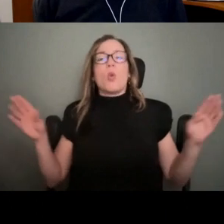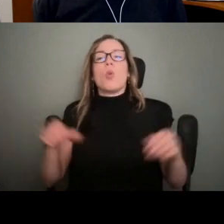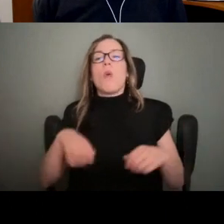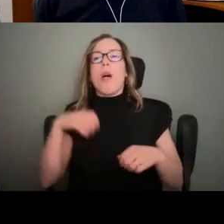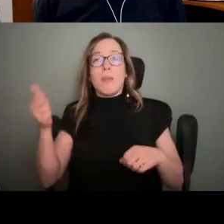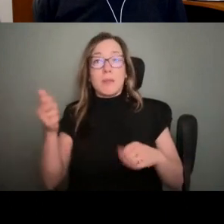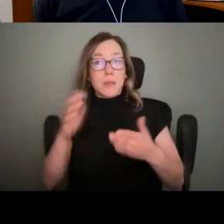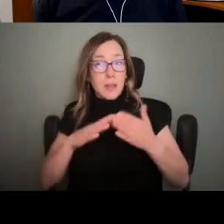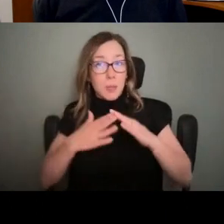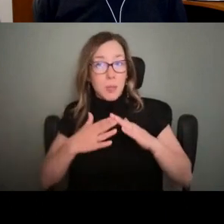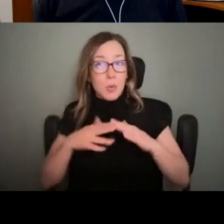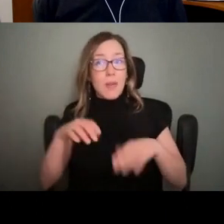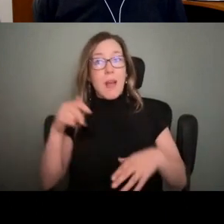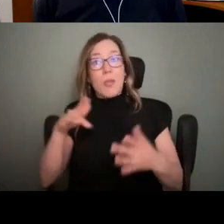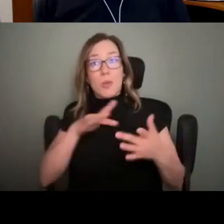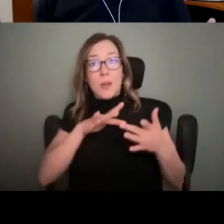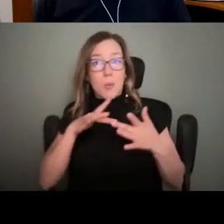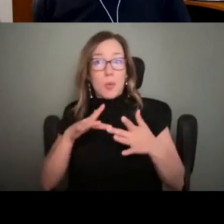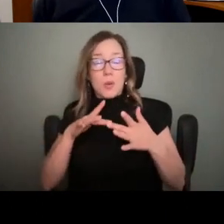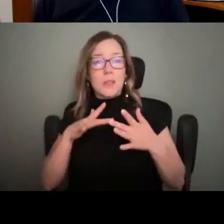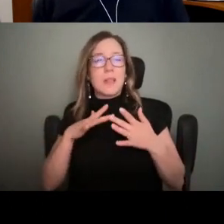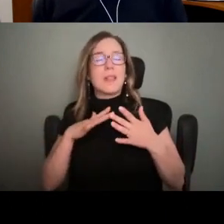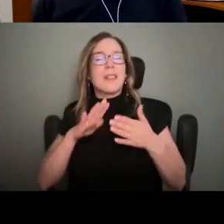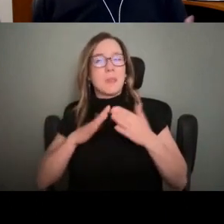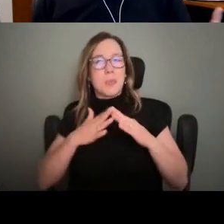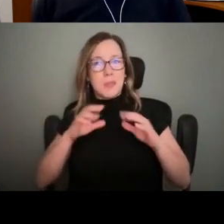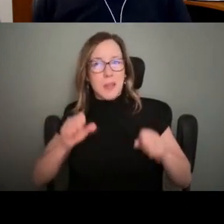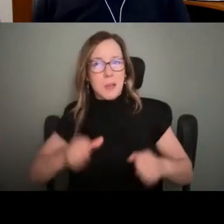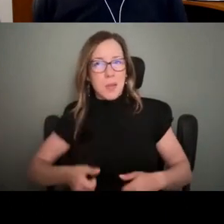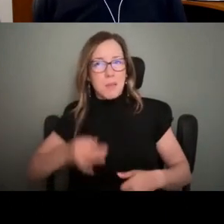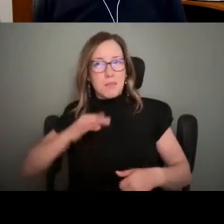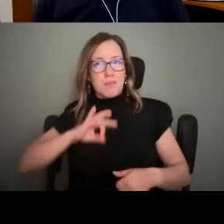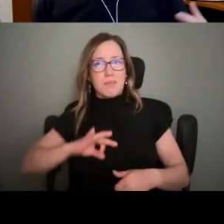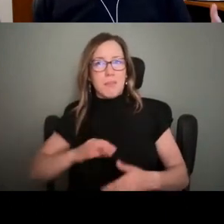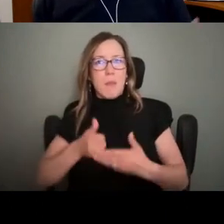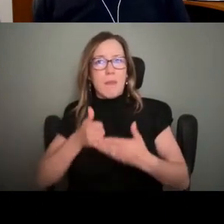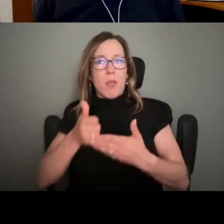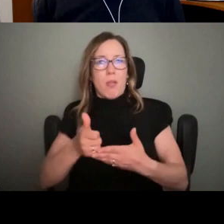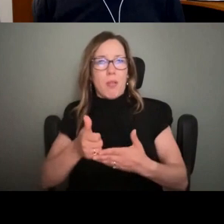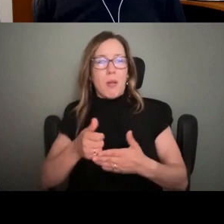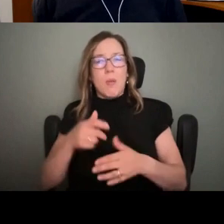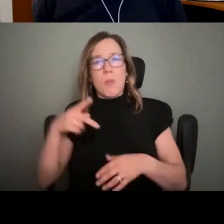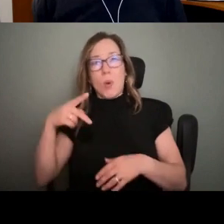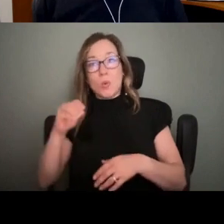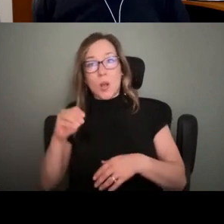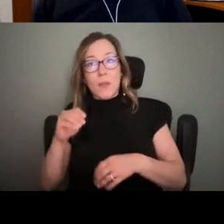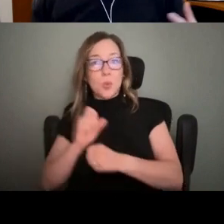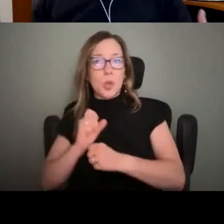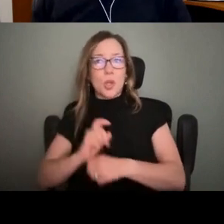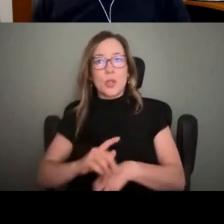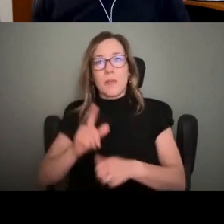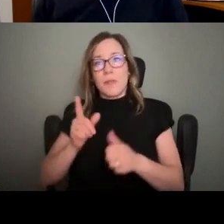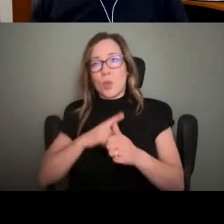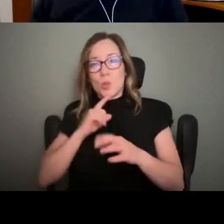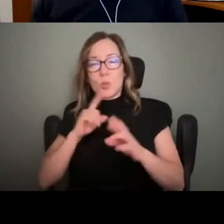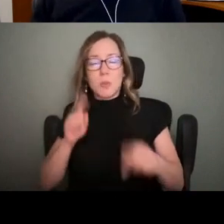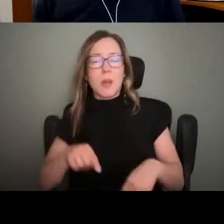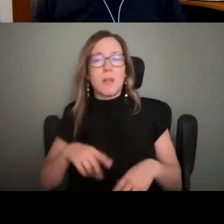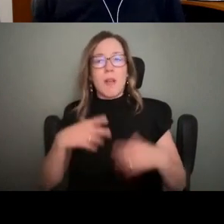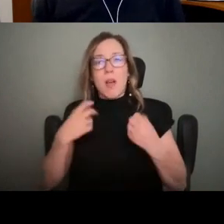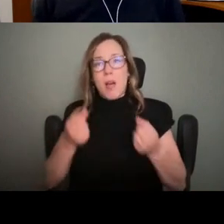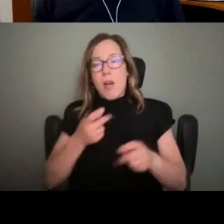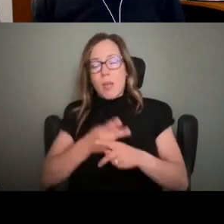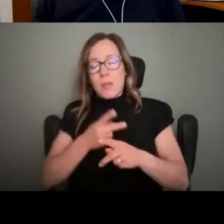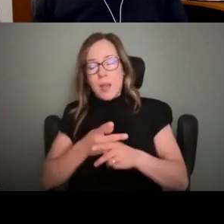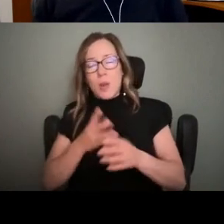other networks in the communities that can be helpful? And I note a number of them there, from postal workers to first responders, the healthcare providers we heard in the